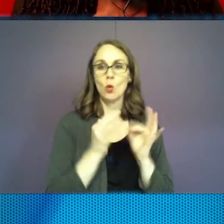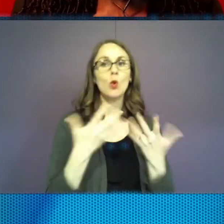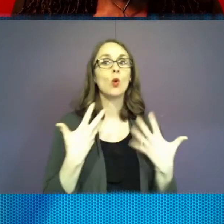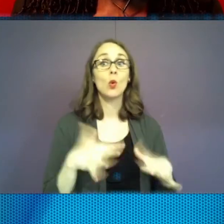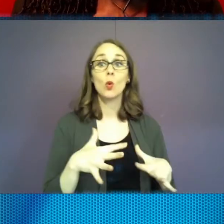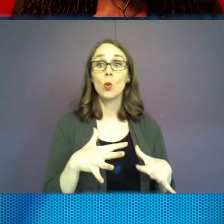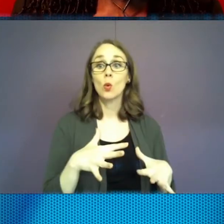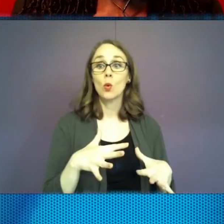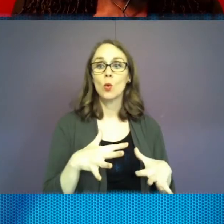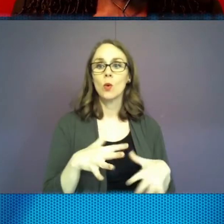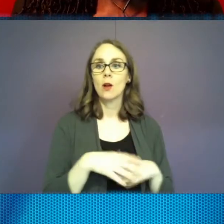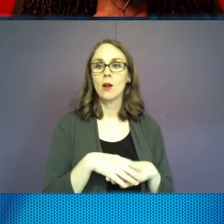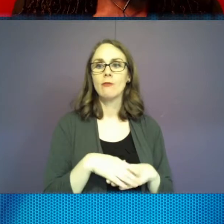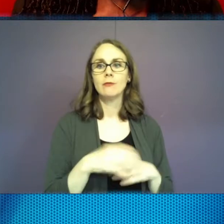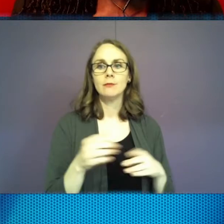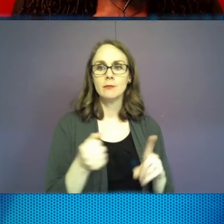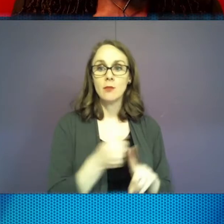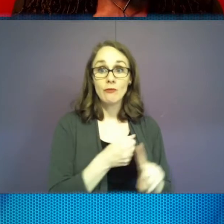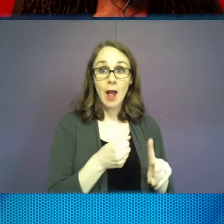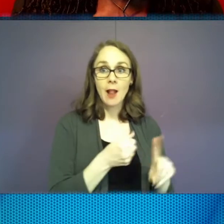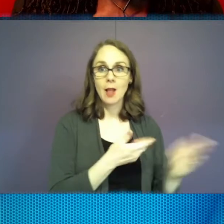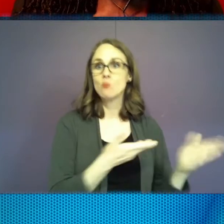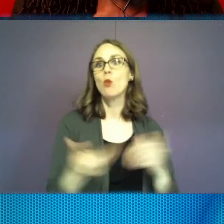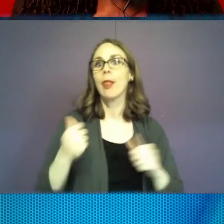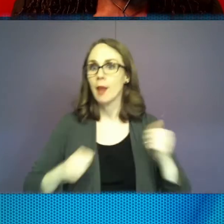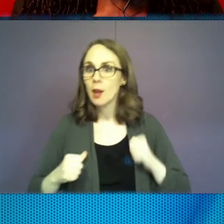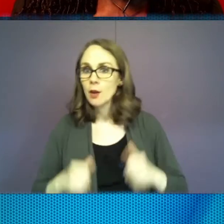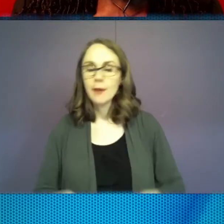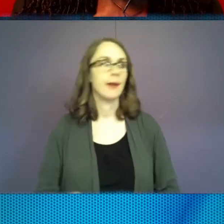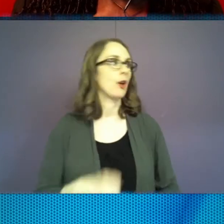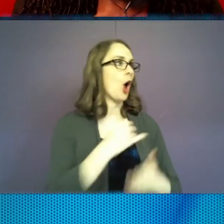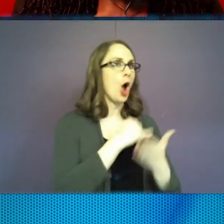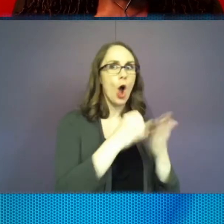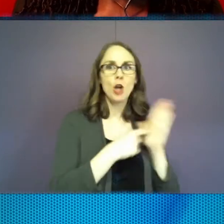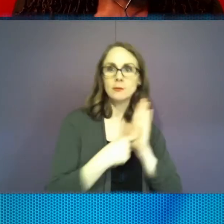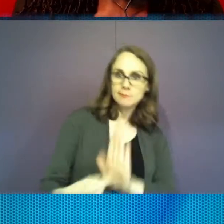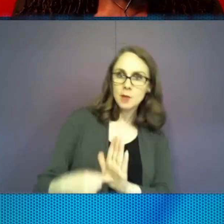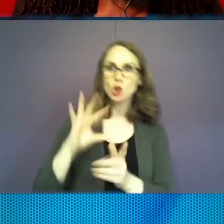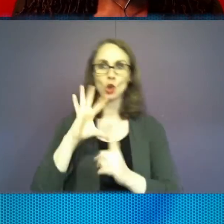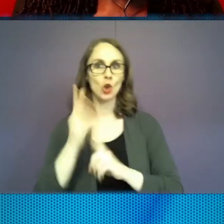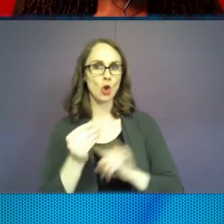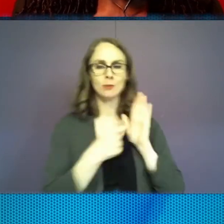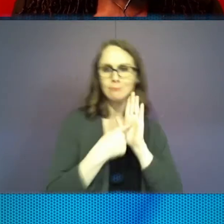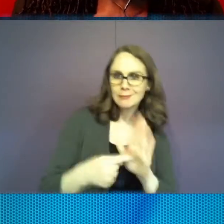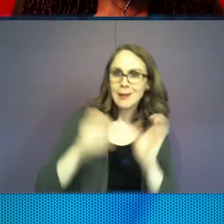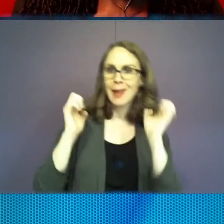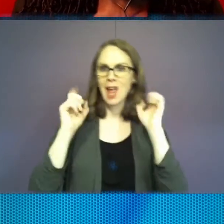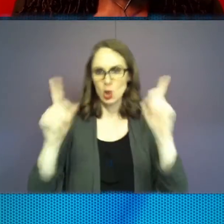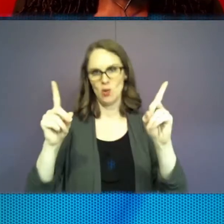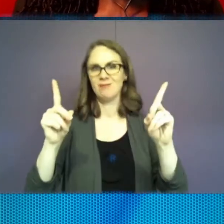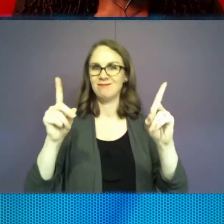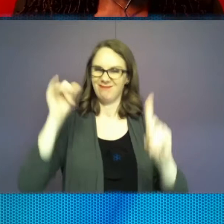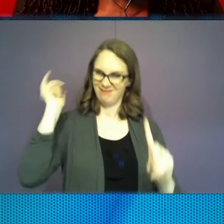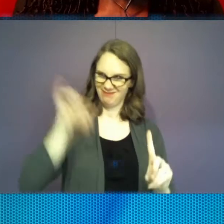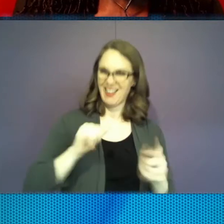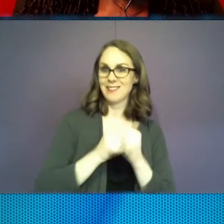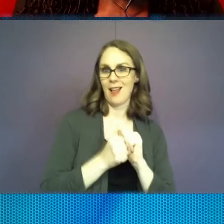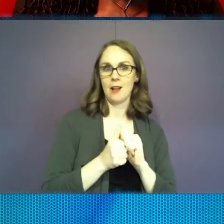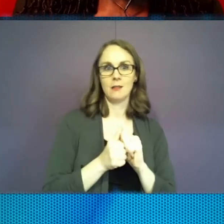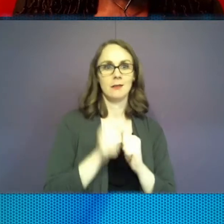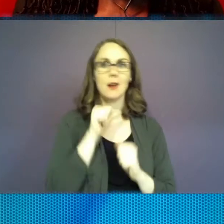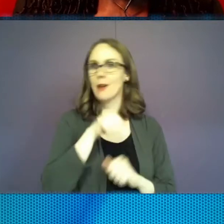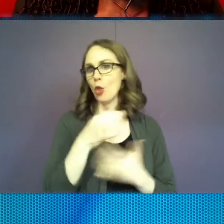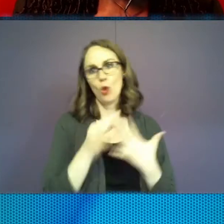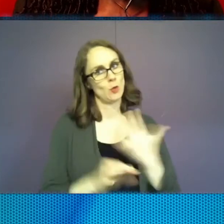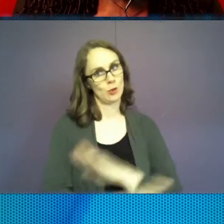the violences, bring theater, bring art, bring culture, bring education. This is the way. We don't have another